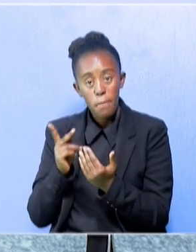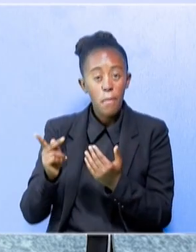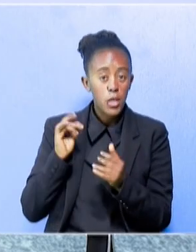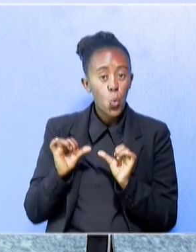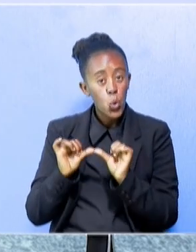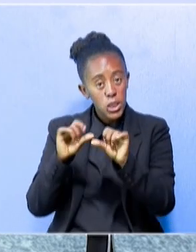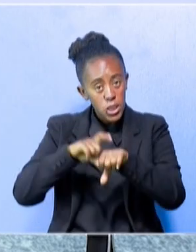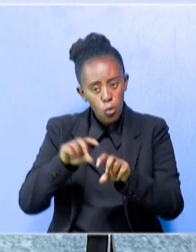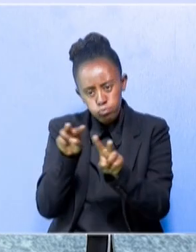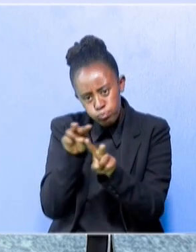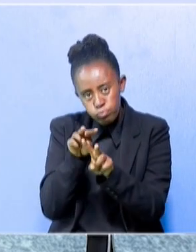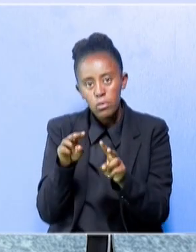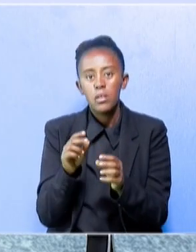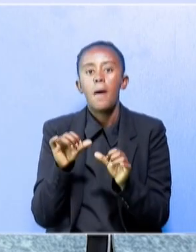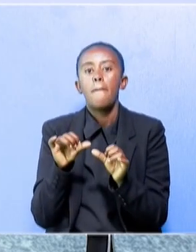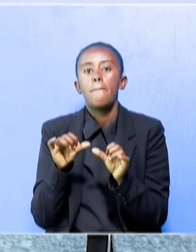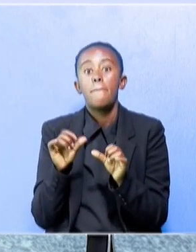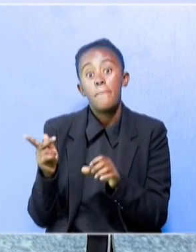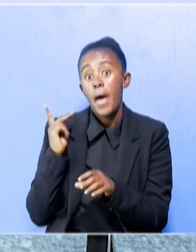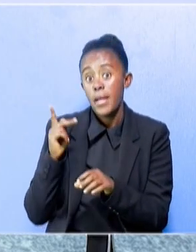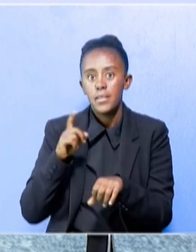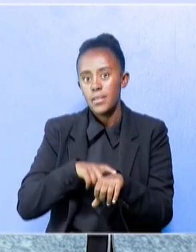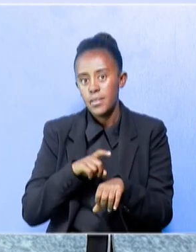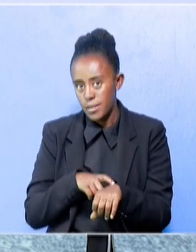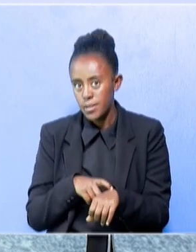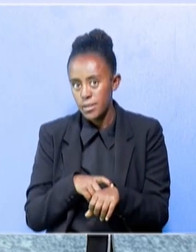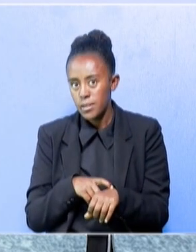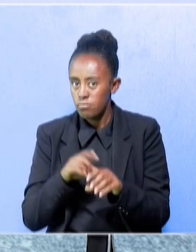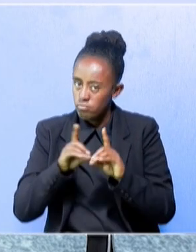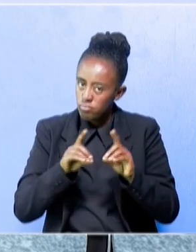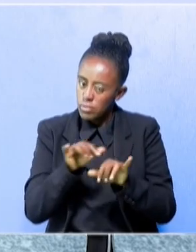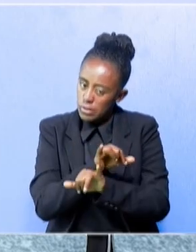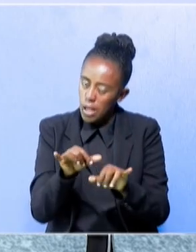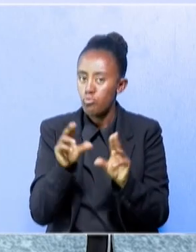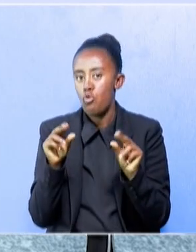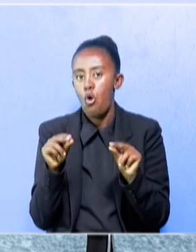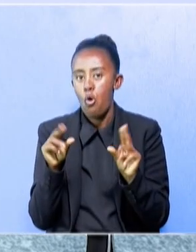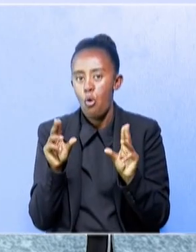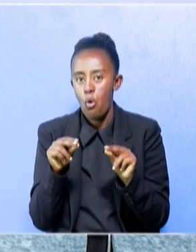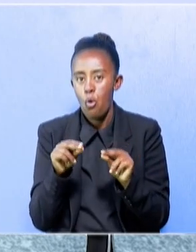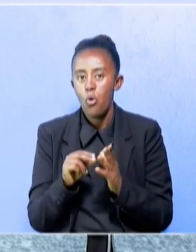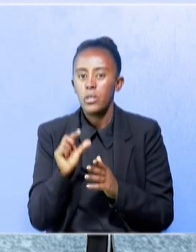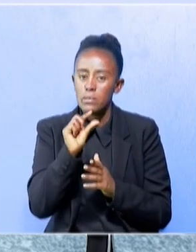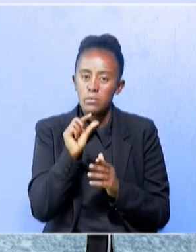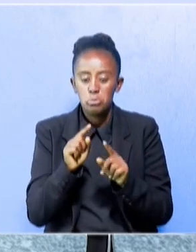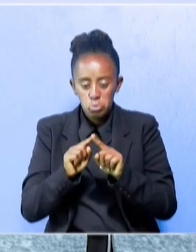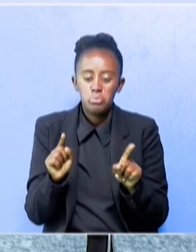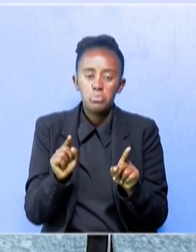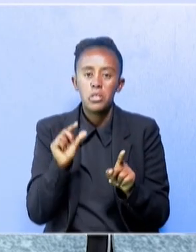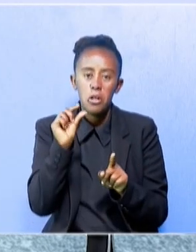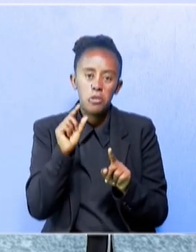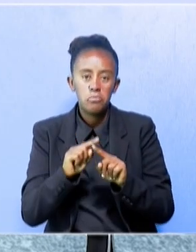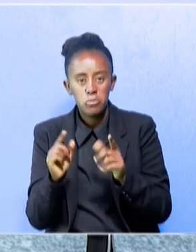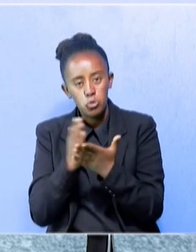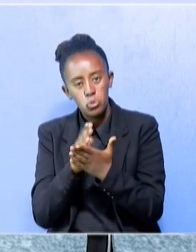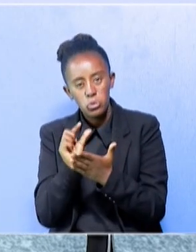tense both are talking about the past action. But we don't mean that they are both the same. There is a little bit difference between the